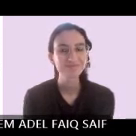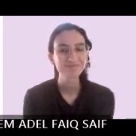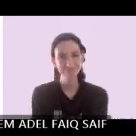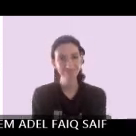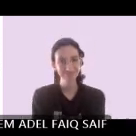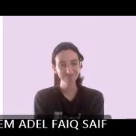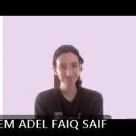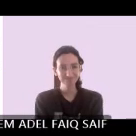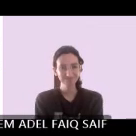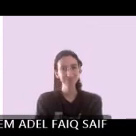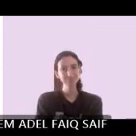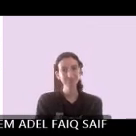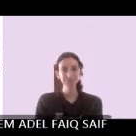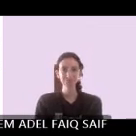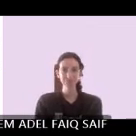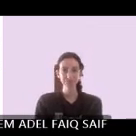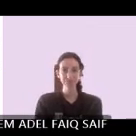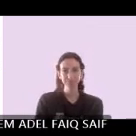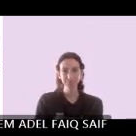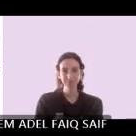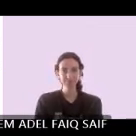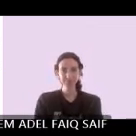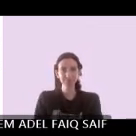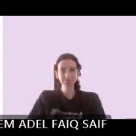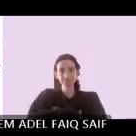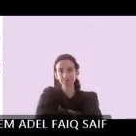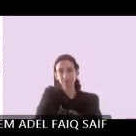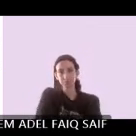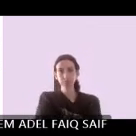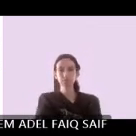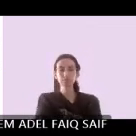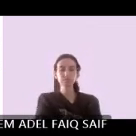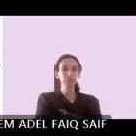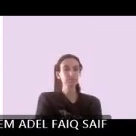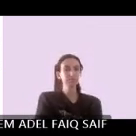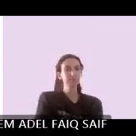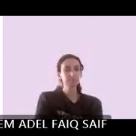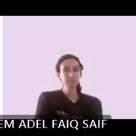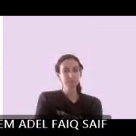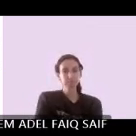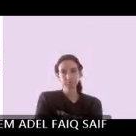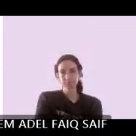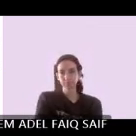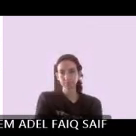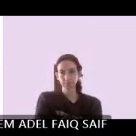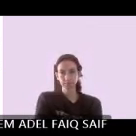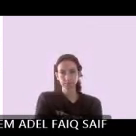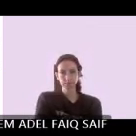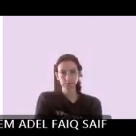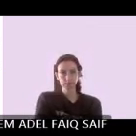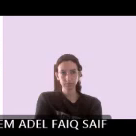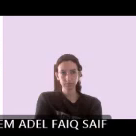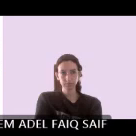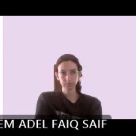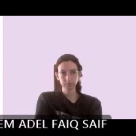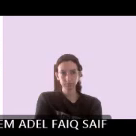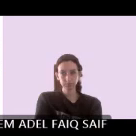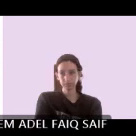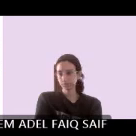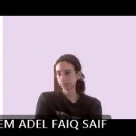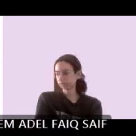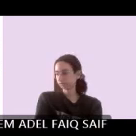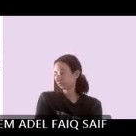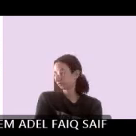dear students, it is my great pleasure to welcome you all on behalf of the University of